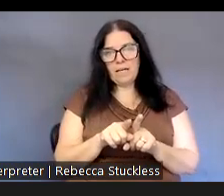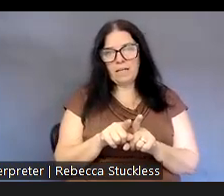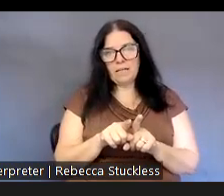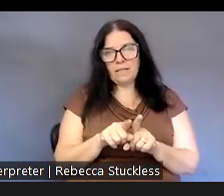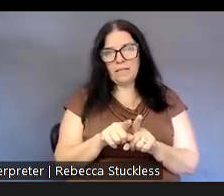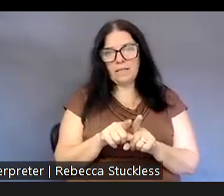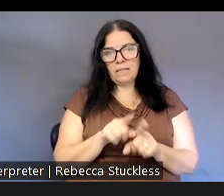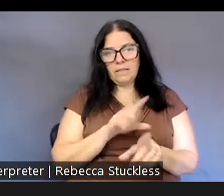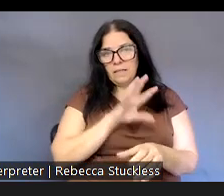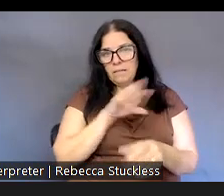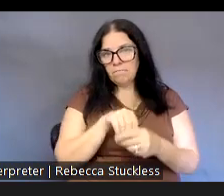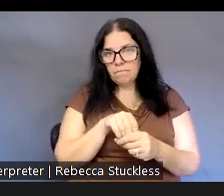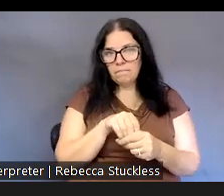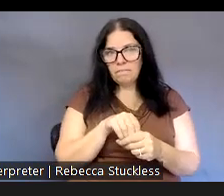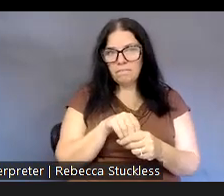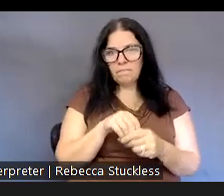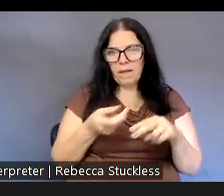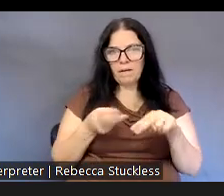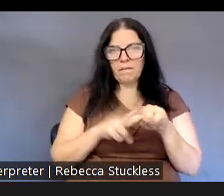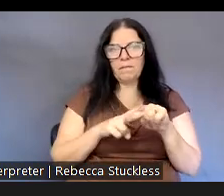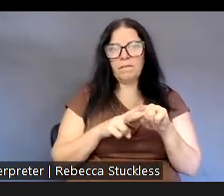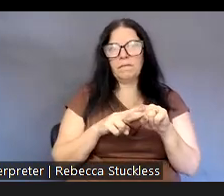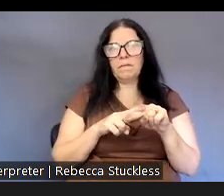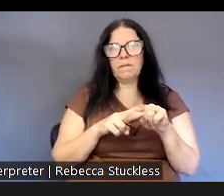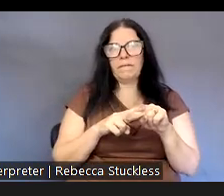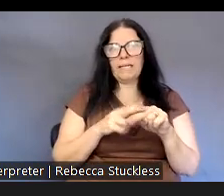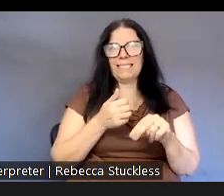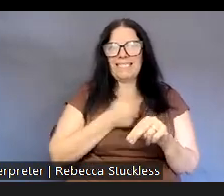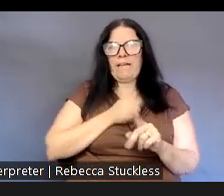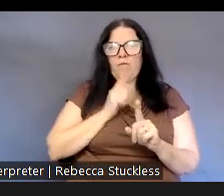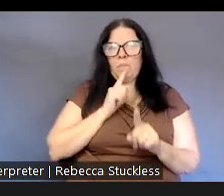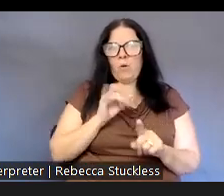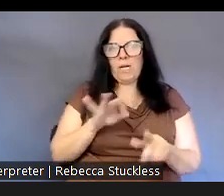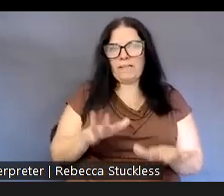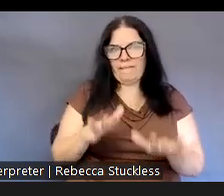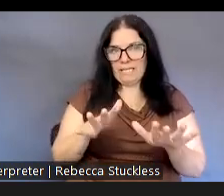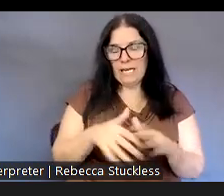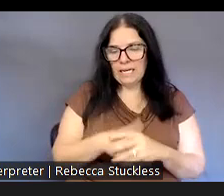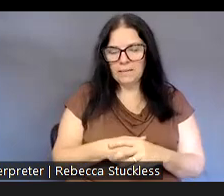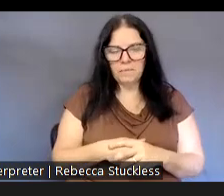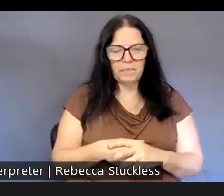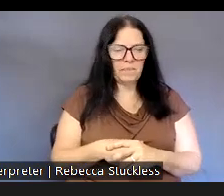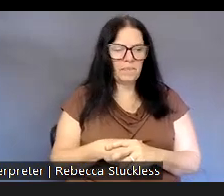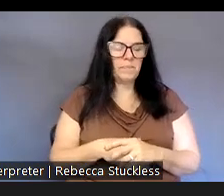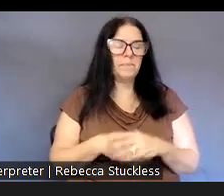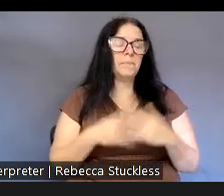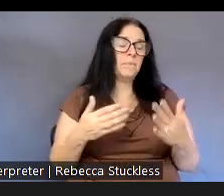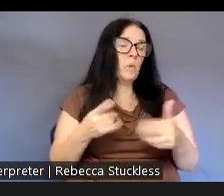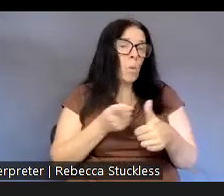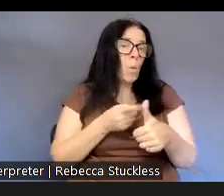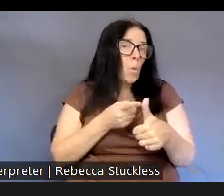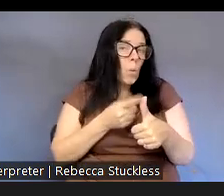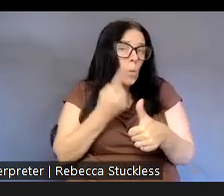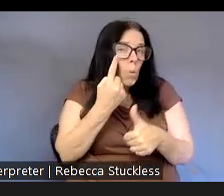factors in the rise of self-reports of anxiety? Well, one that